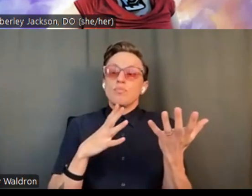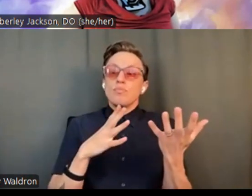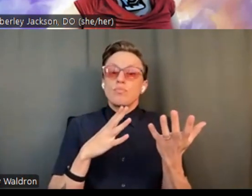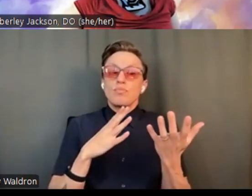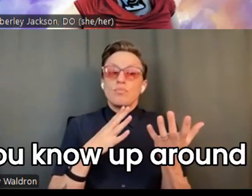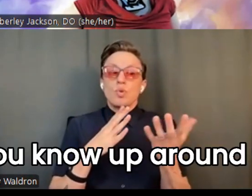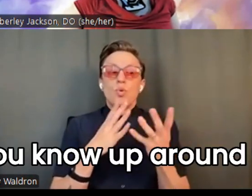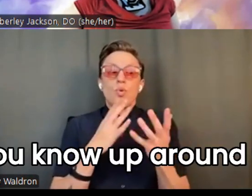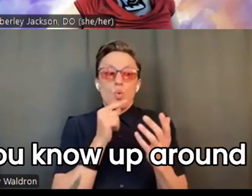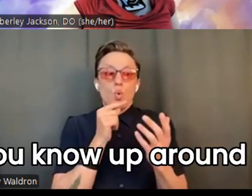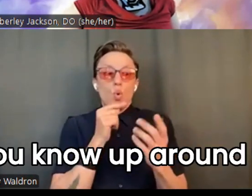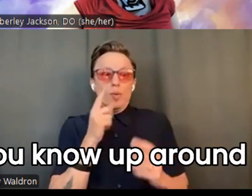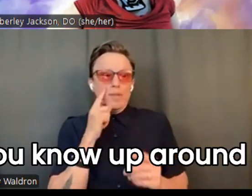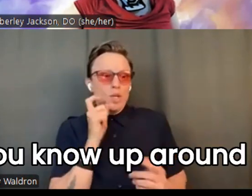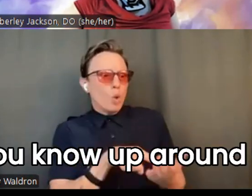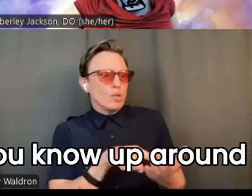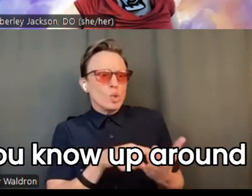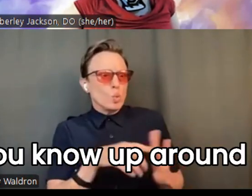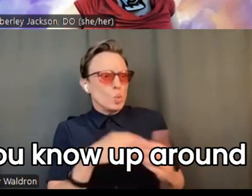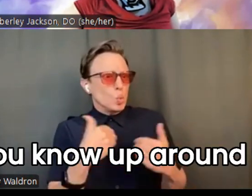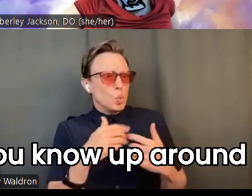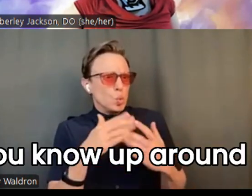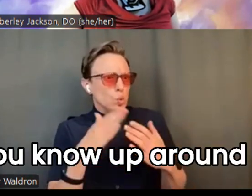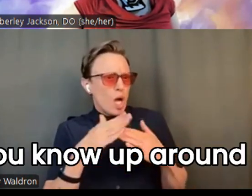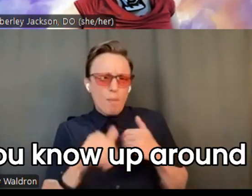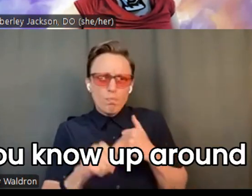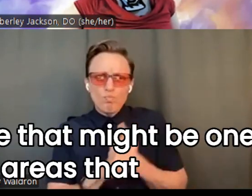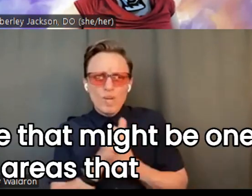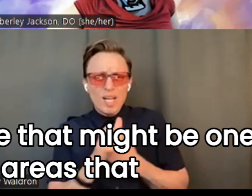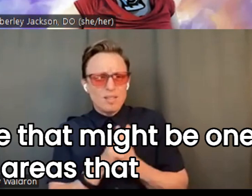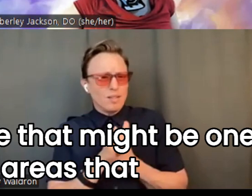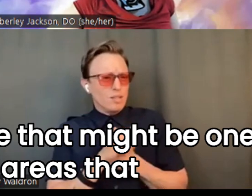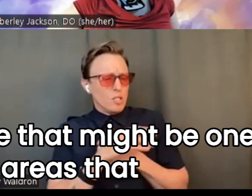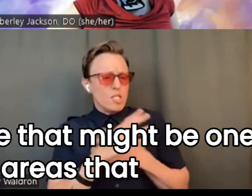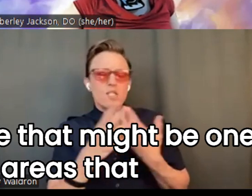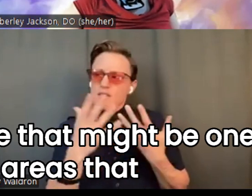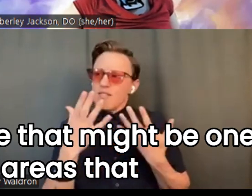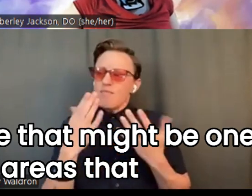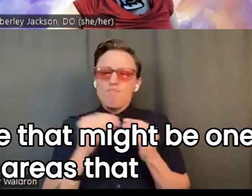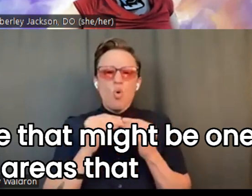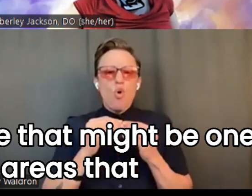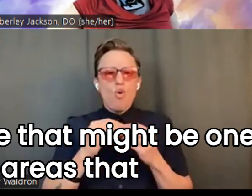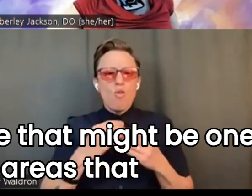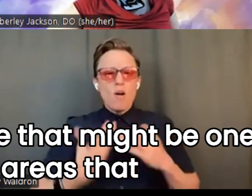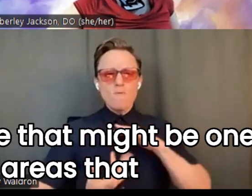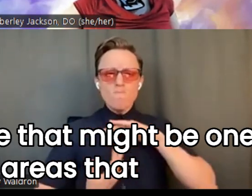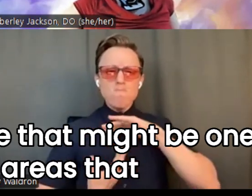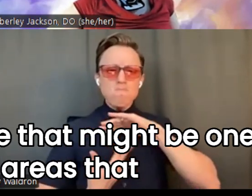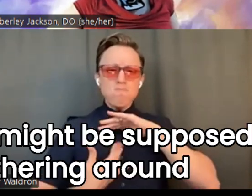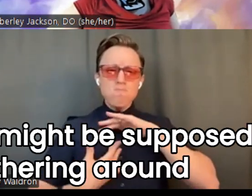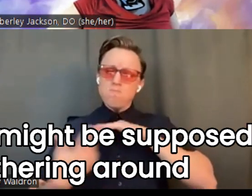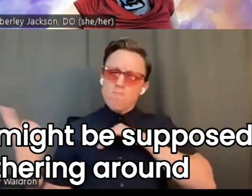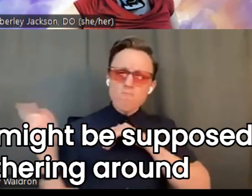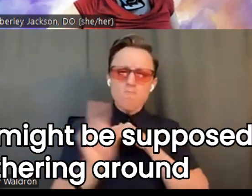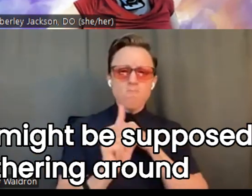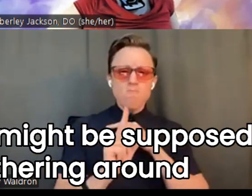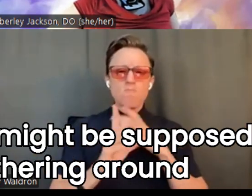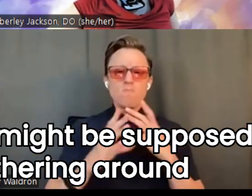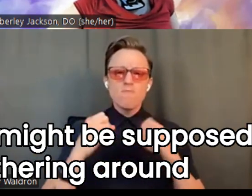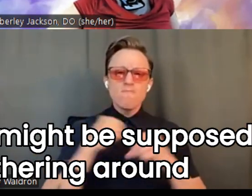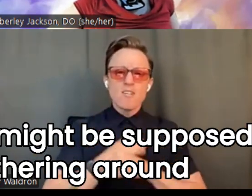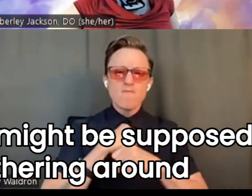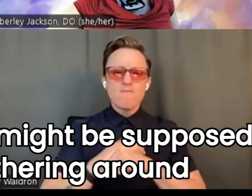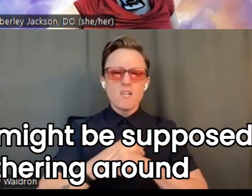risk. And we up and fight. So I kind of feel like that might be one of the areas that, we might